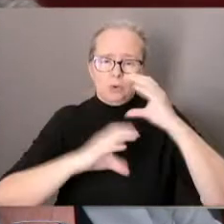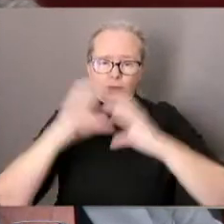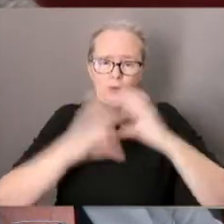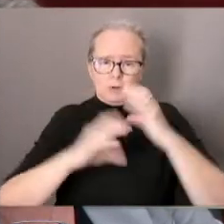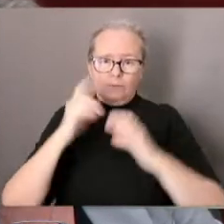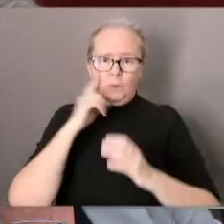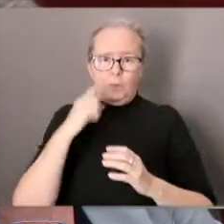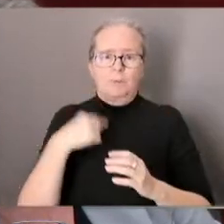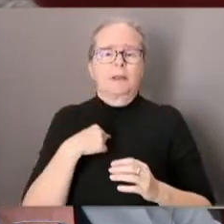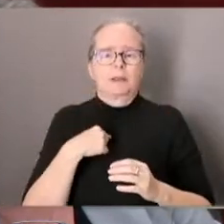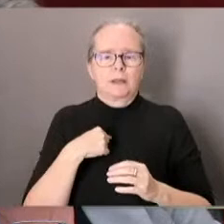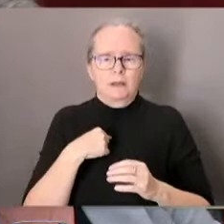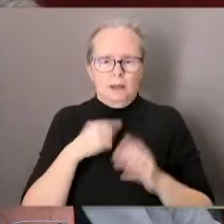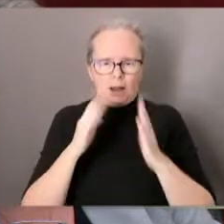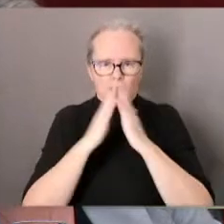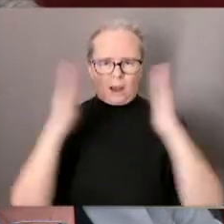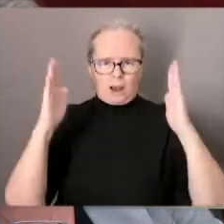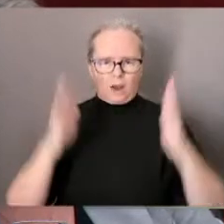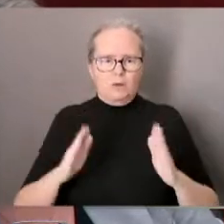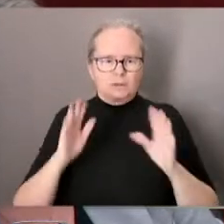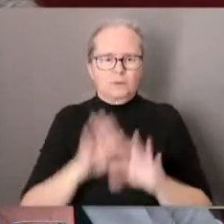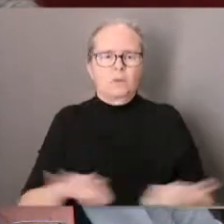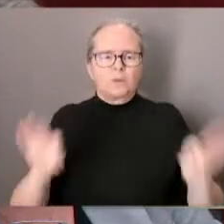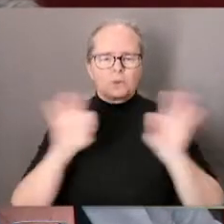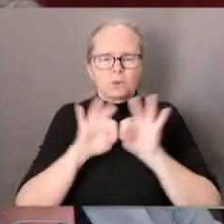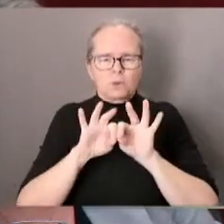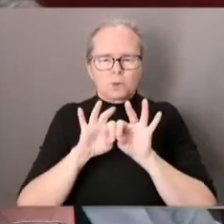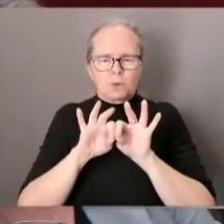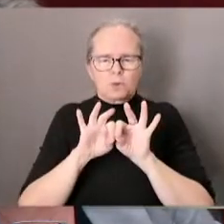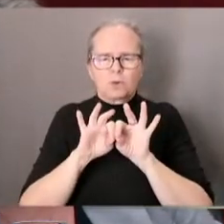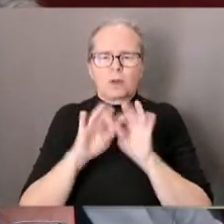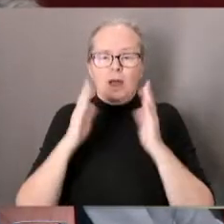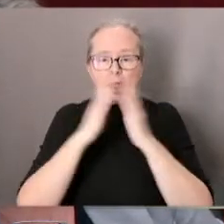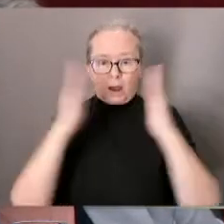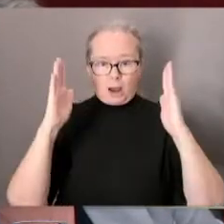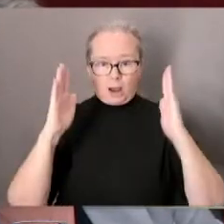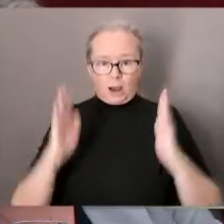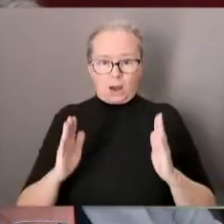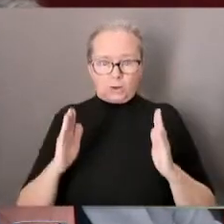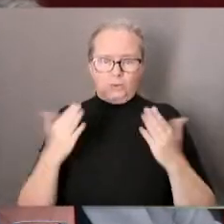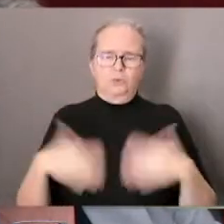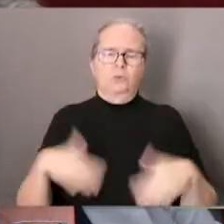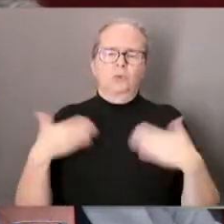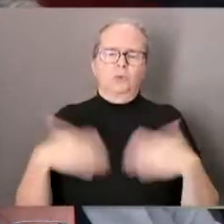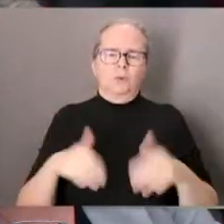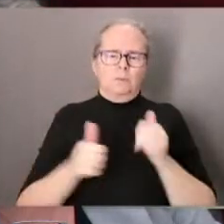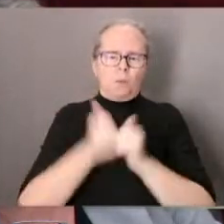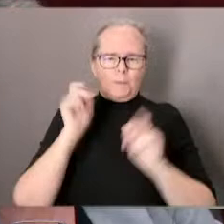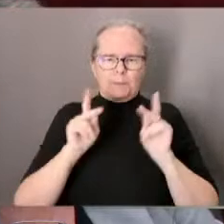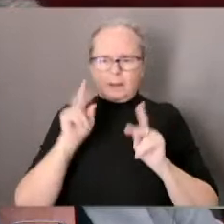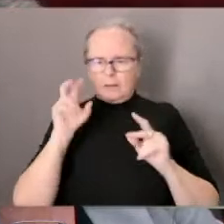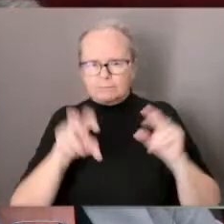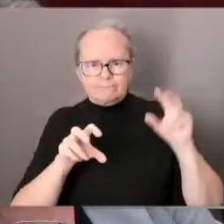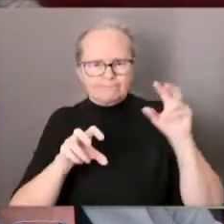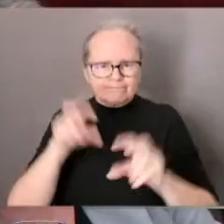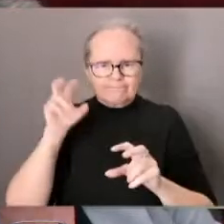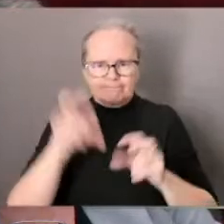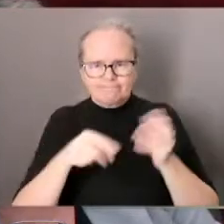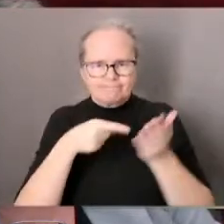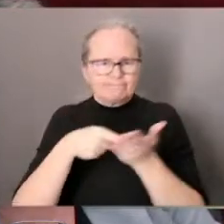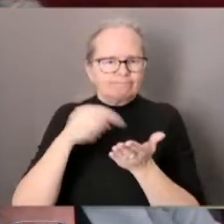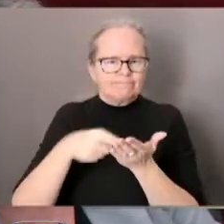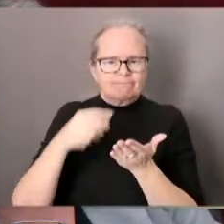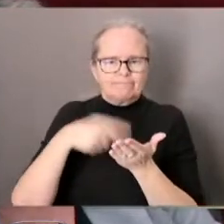housing ranks is the second largest expense off the paychecks of most auburns with 30 percent the Inc of the income being a benchmark for affordability